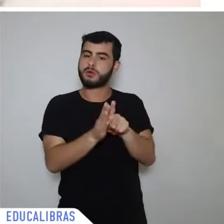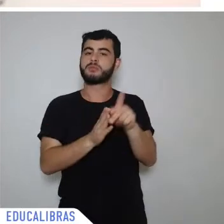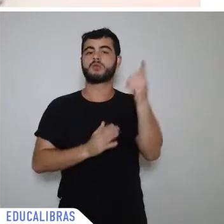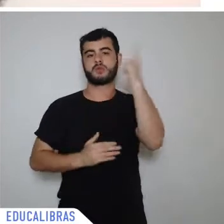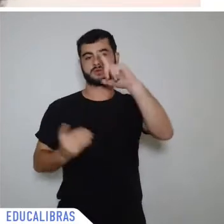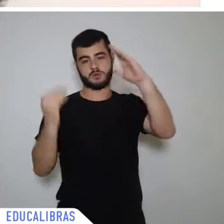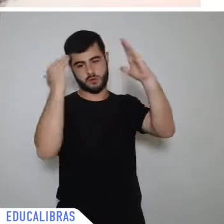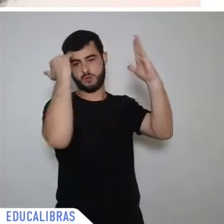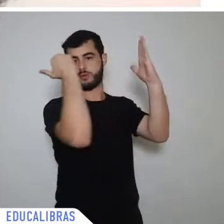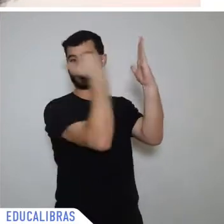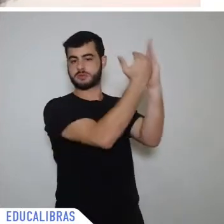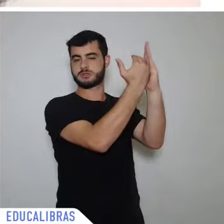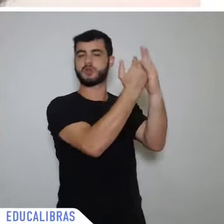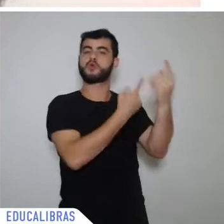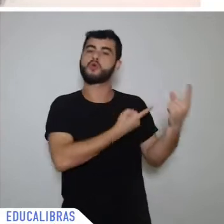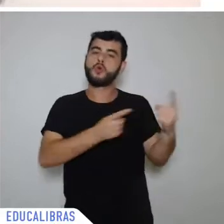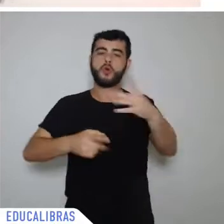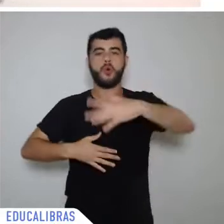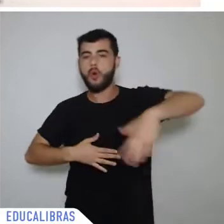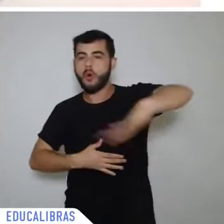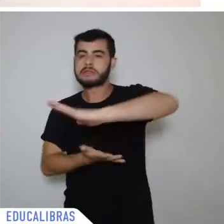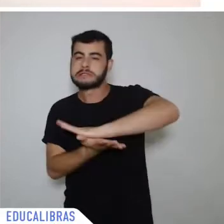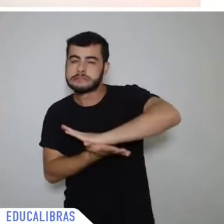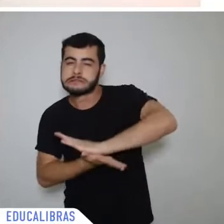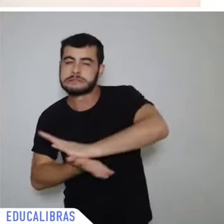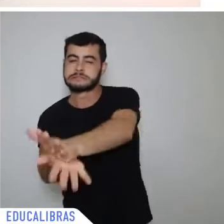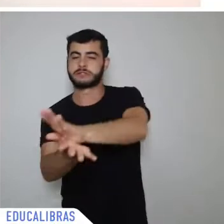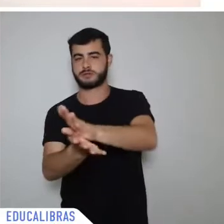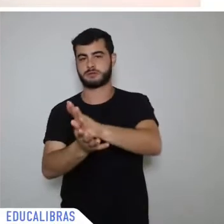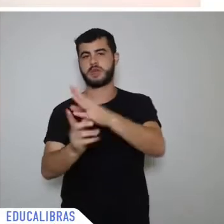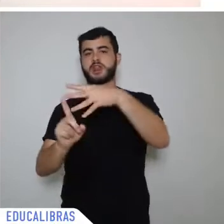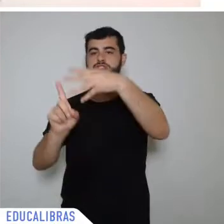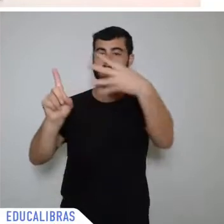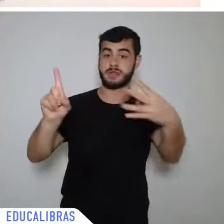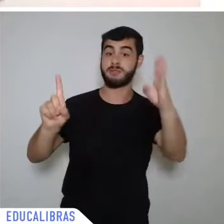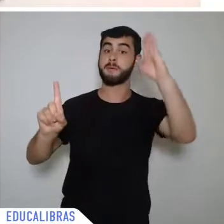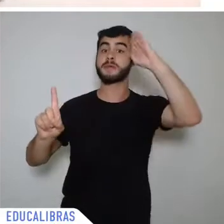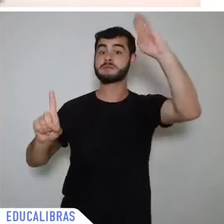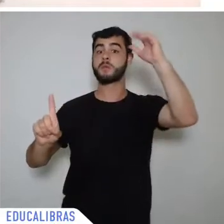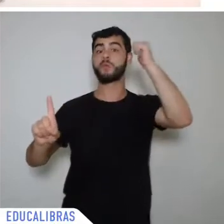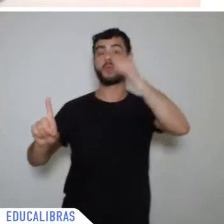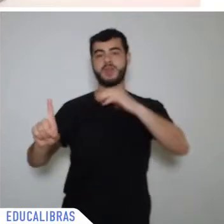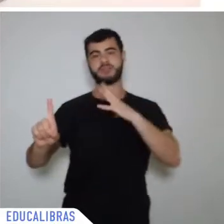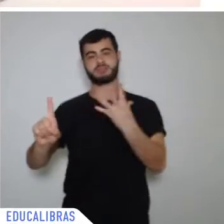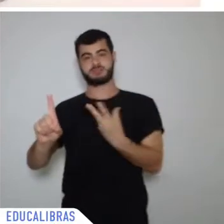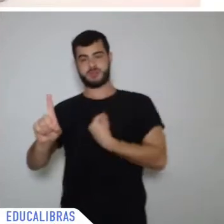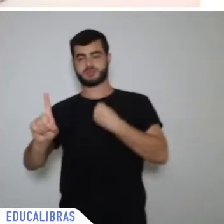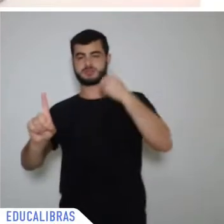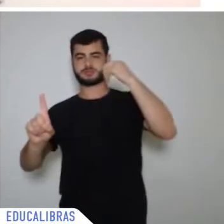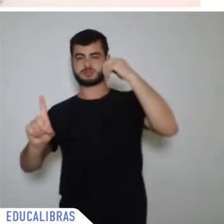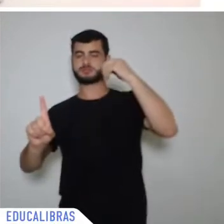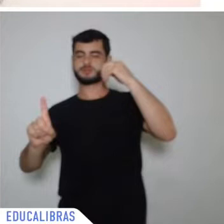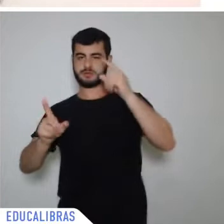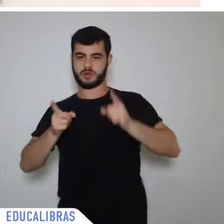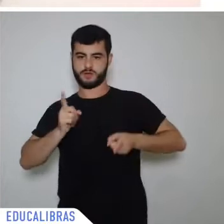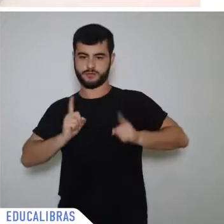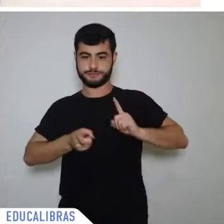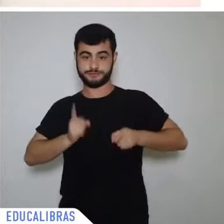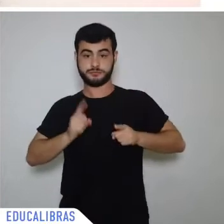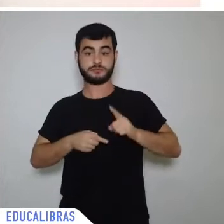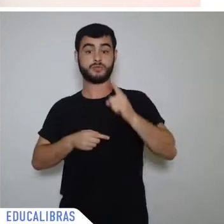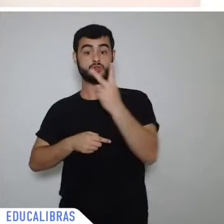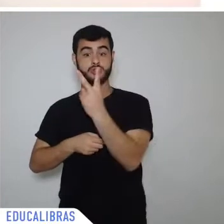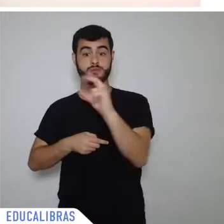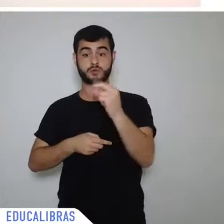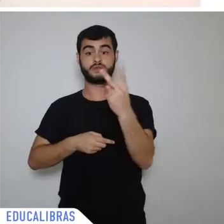assess data and work on the violence against the LGBTQ population and